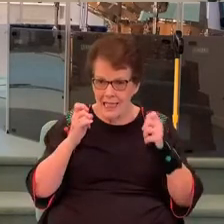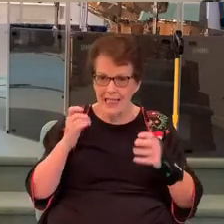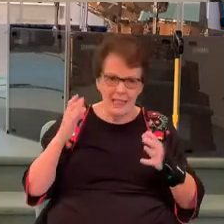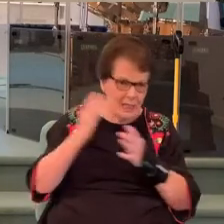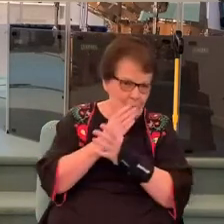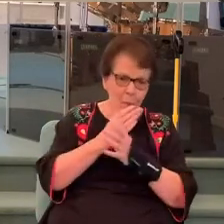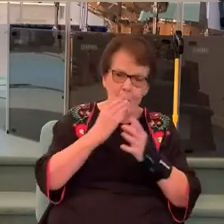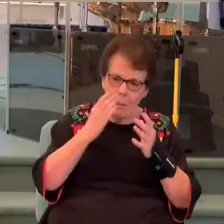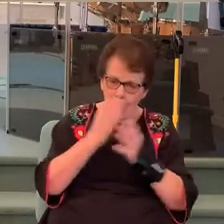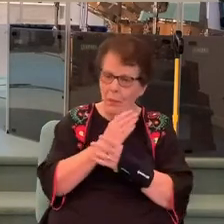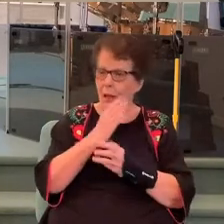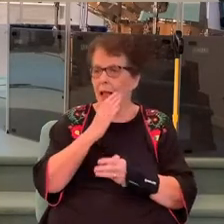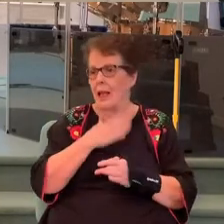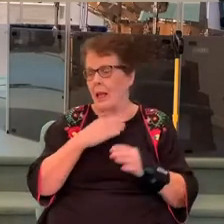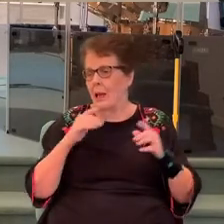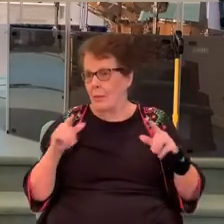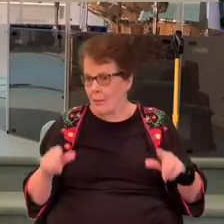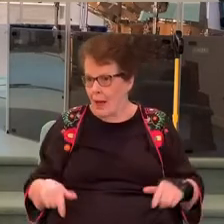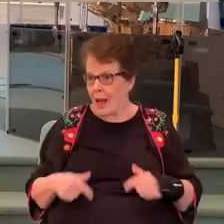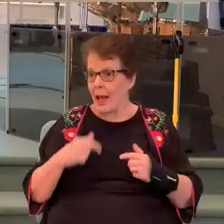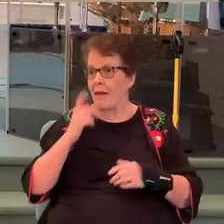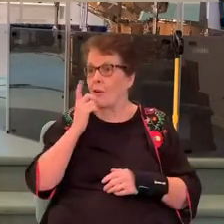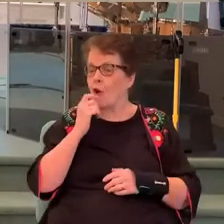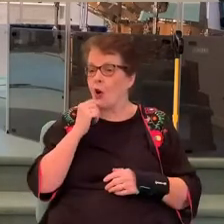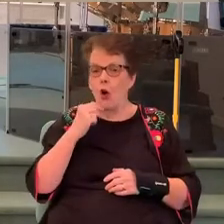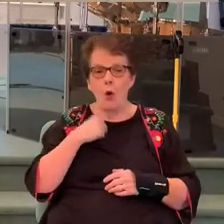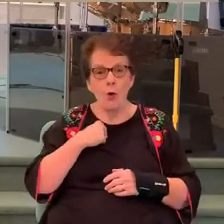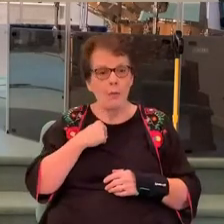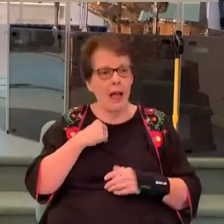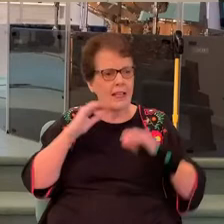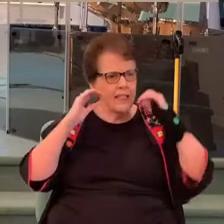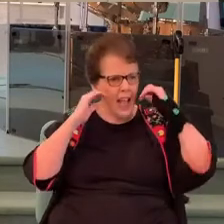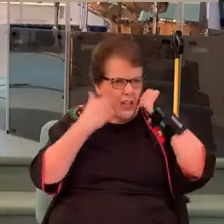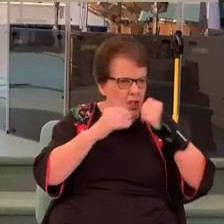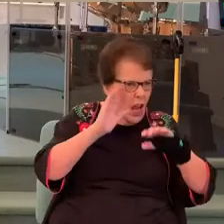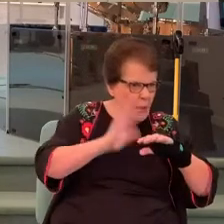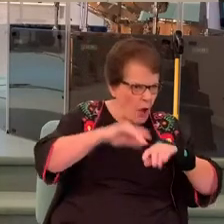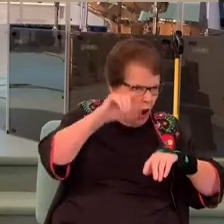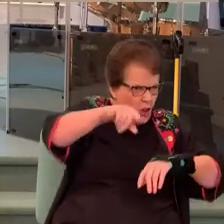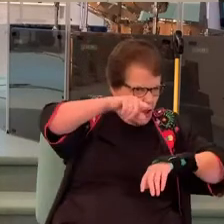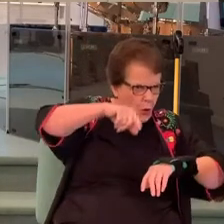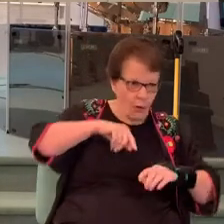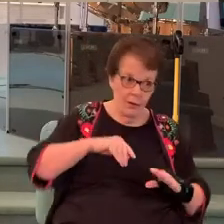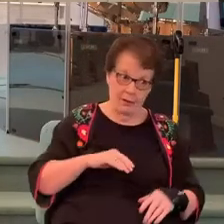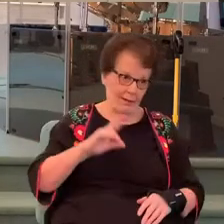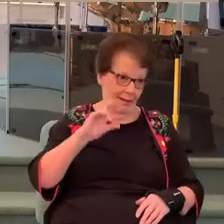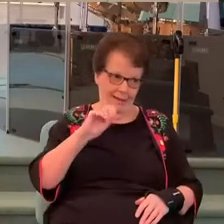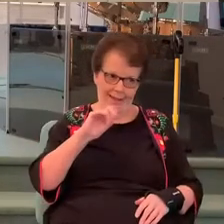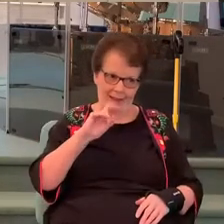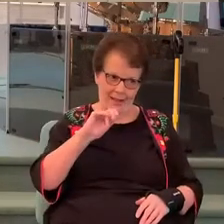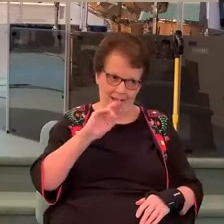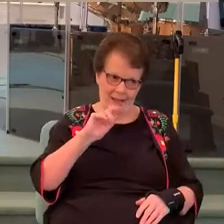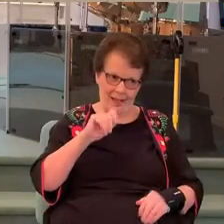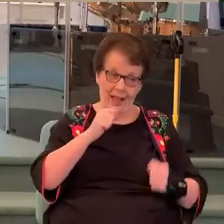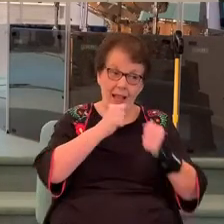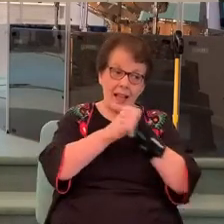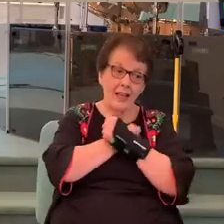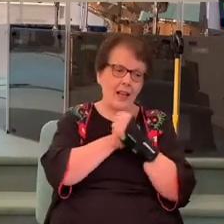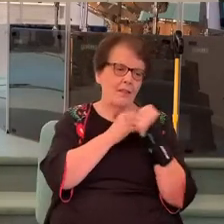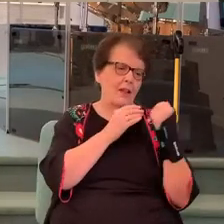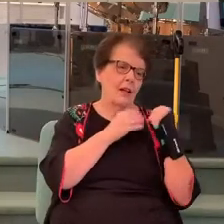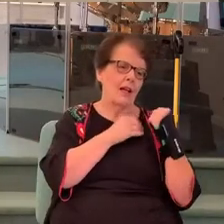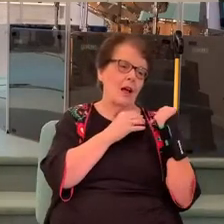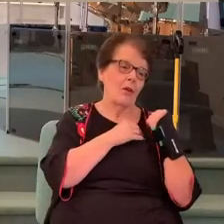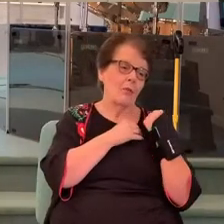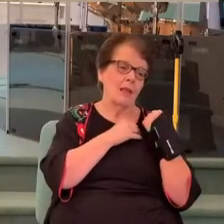my life. Who am I to say, shame on you? Because loving accountability comes alongside you